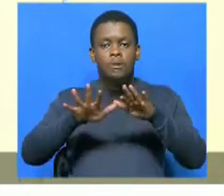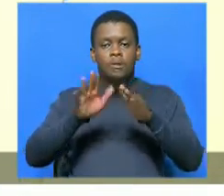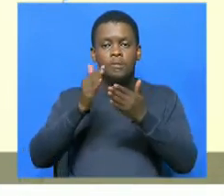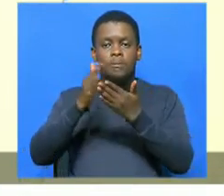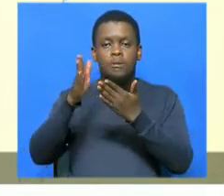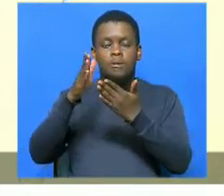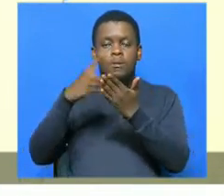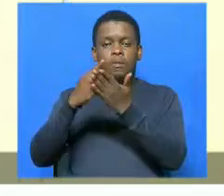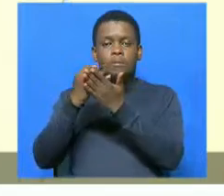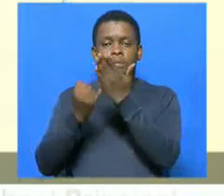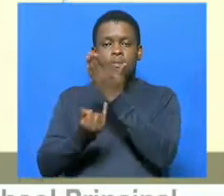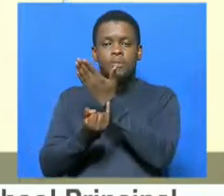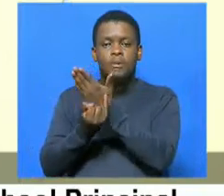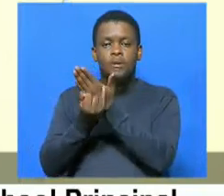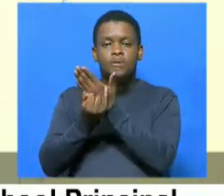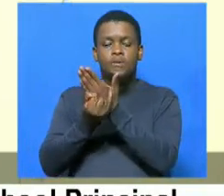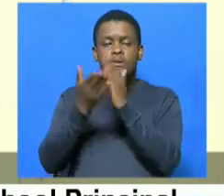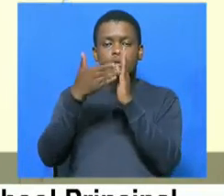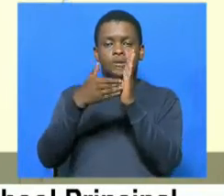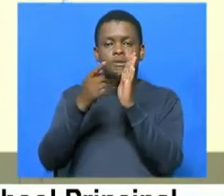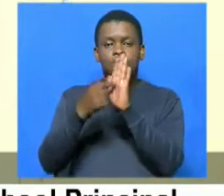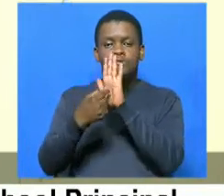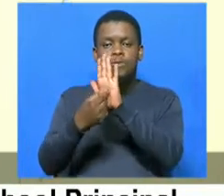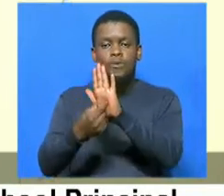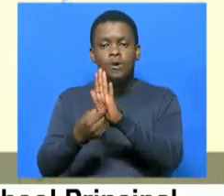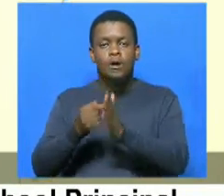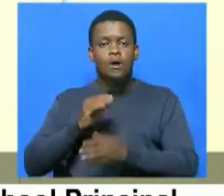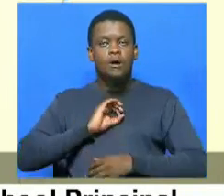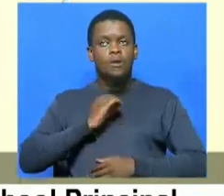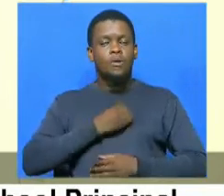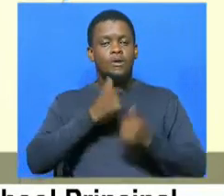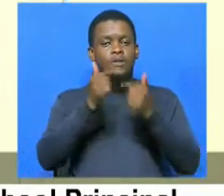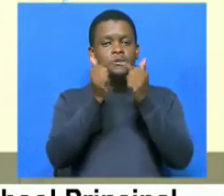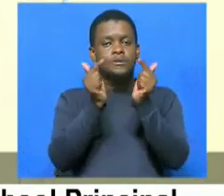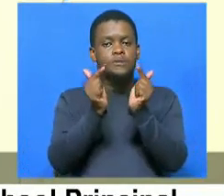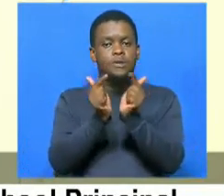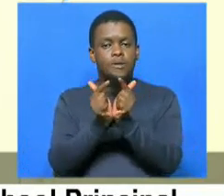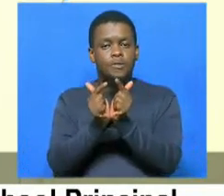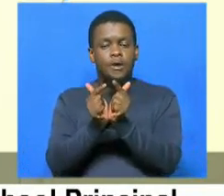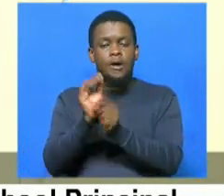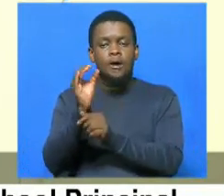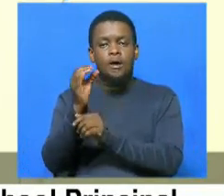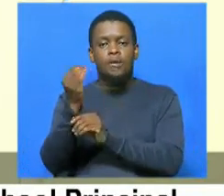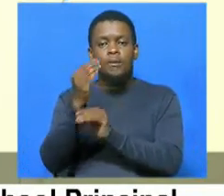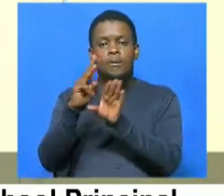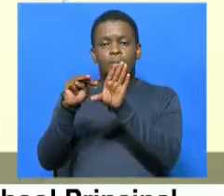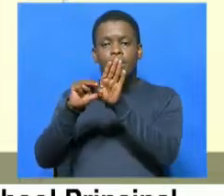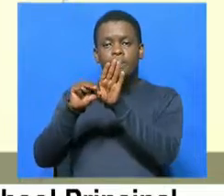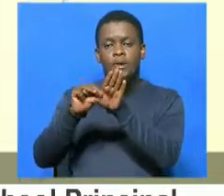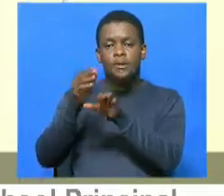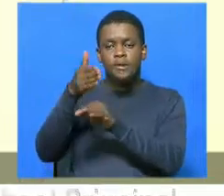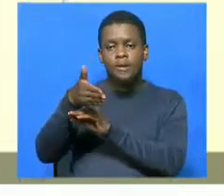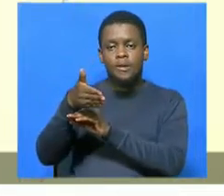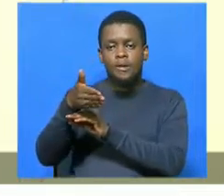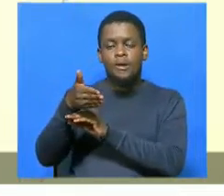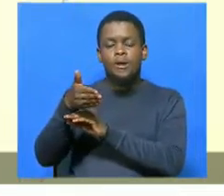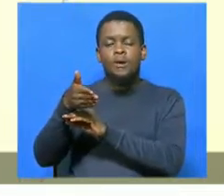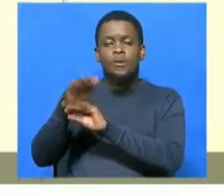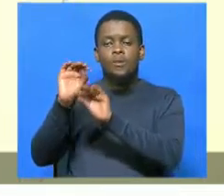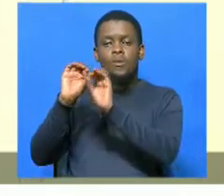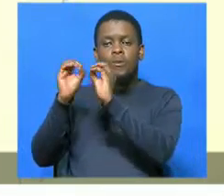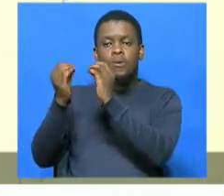the culmination of dedication of our team, our partners, our